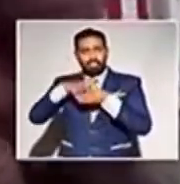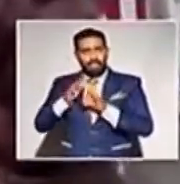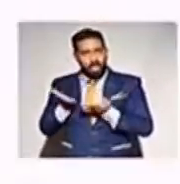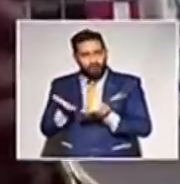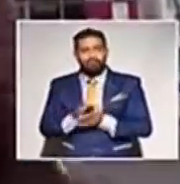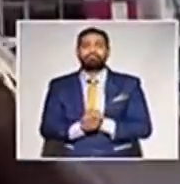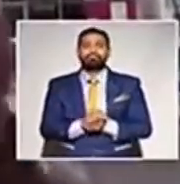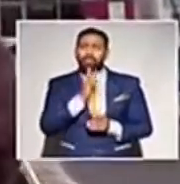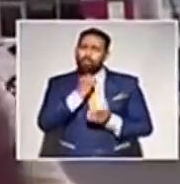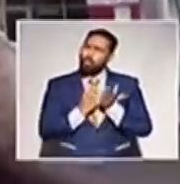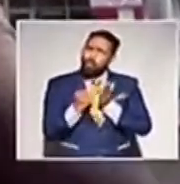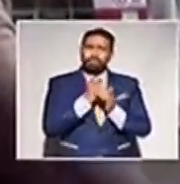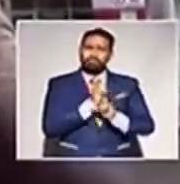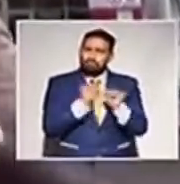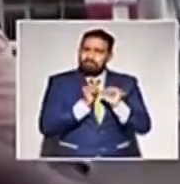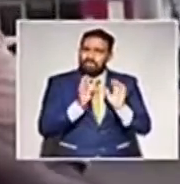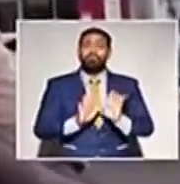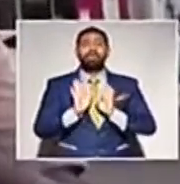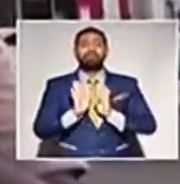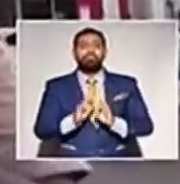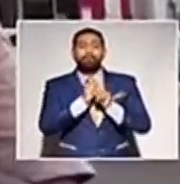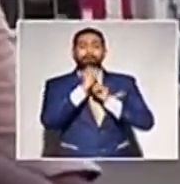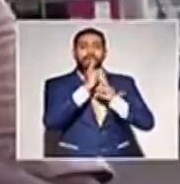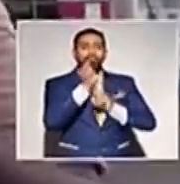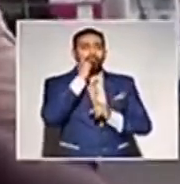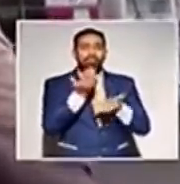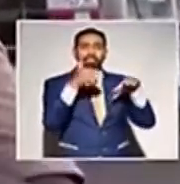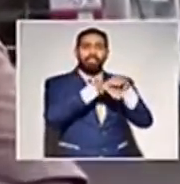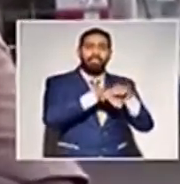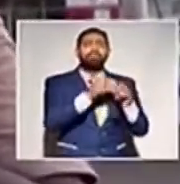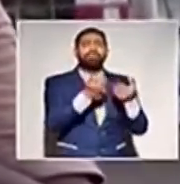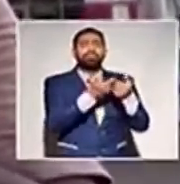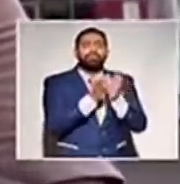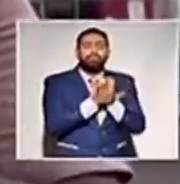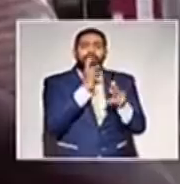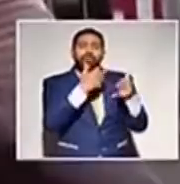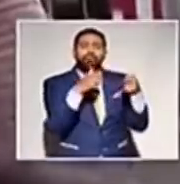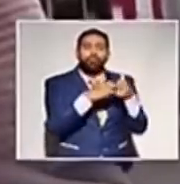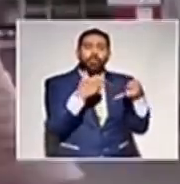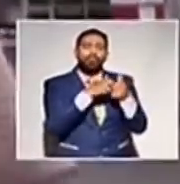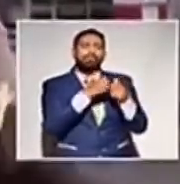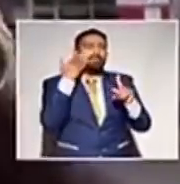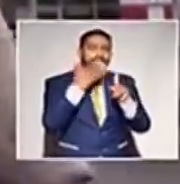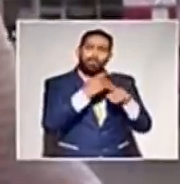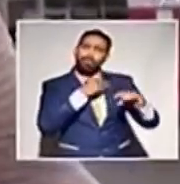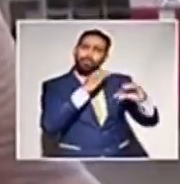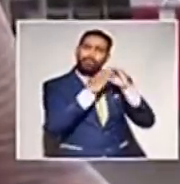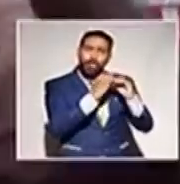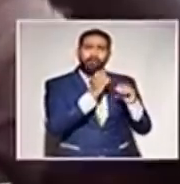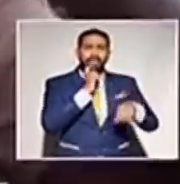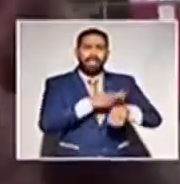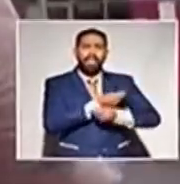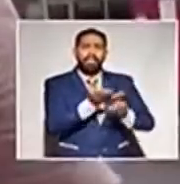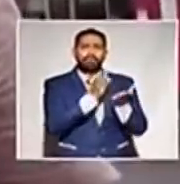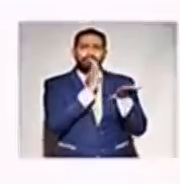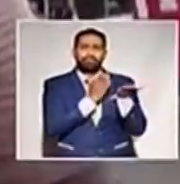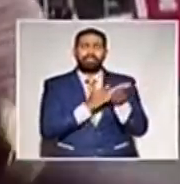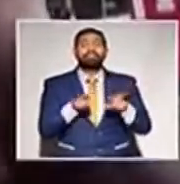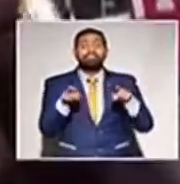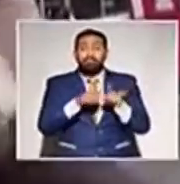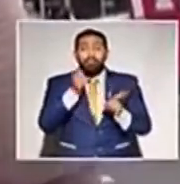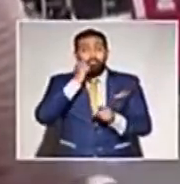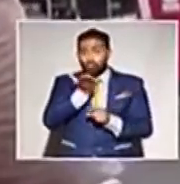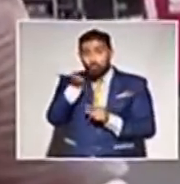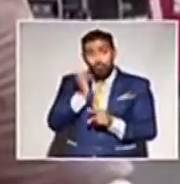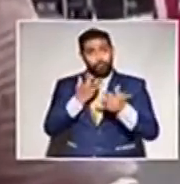wasting time in parliament by raising old issues and speaking about their personal problems. We don't see them resolving the people's problems such as the power